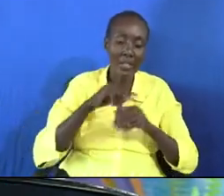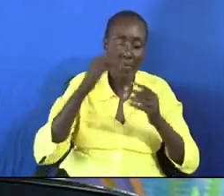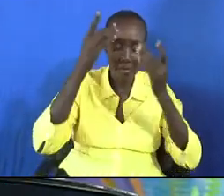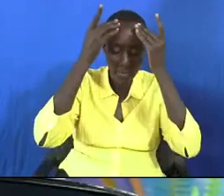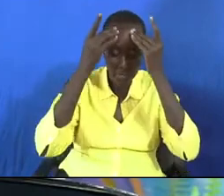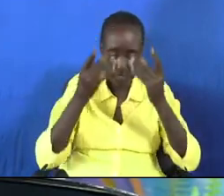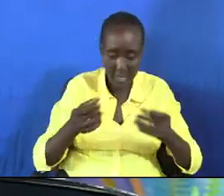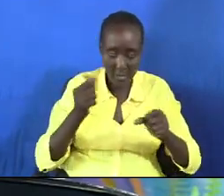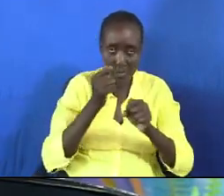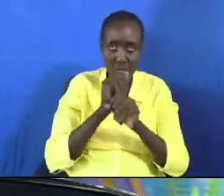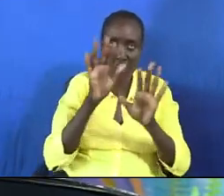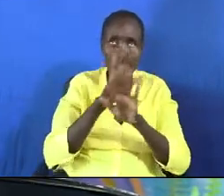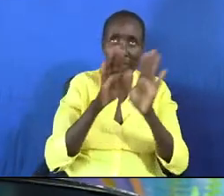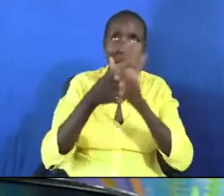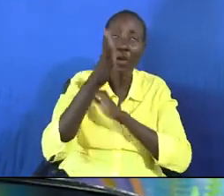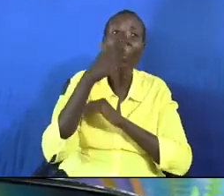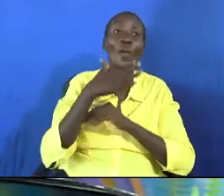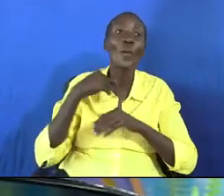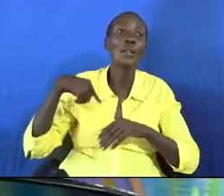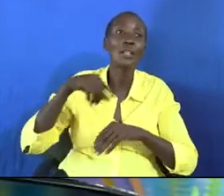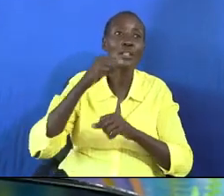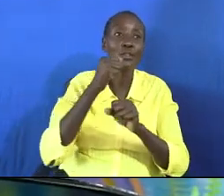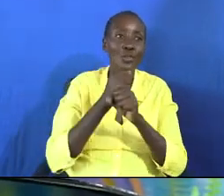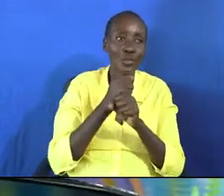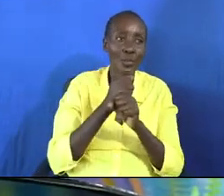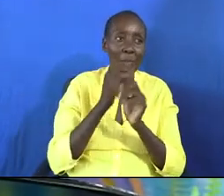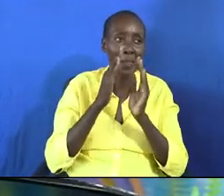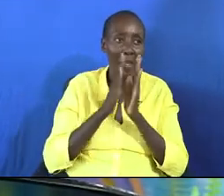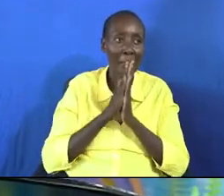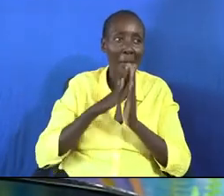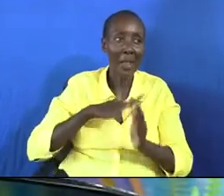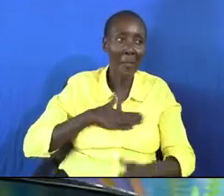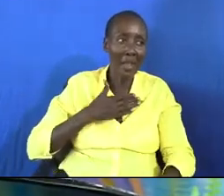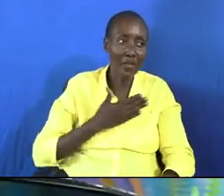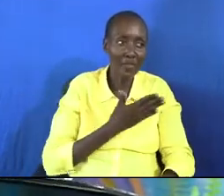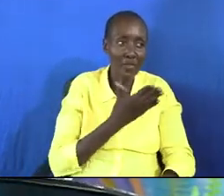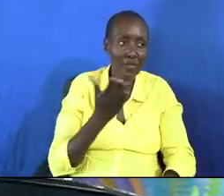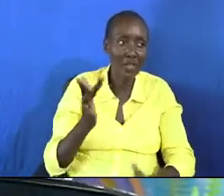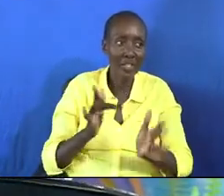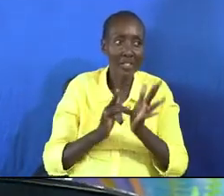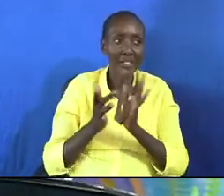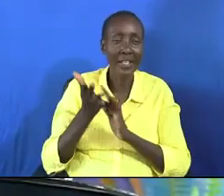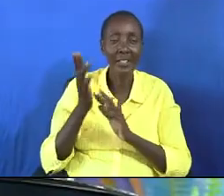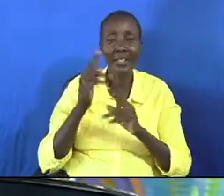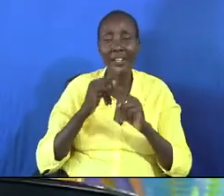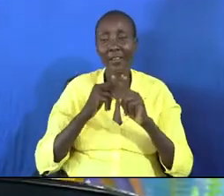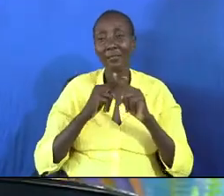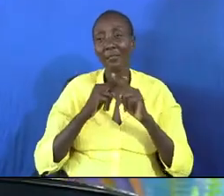what God wants us to do. It's my prayer for you in Jesus' name.